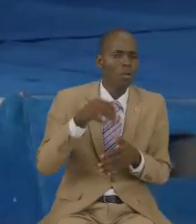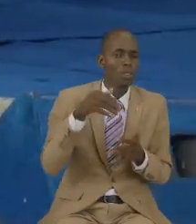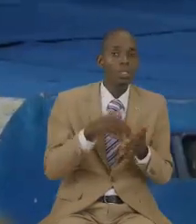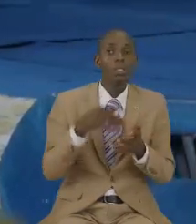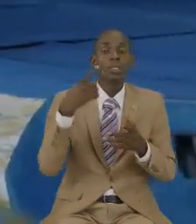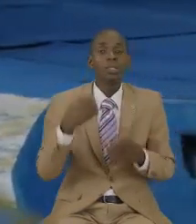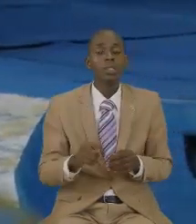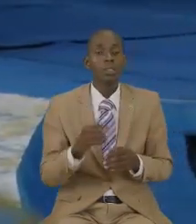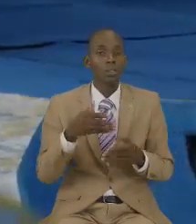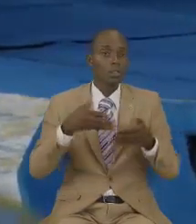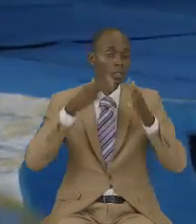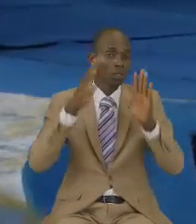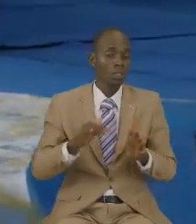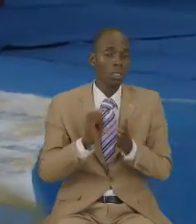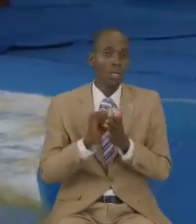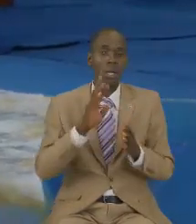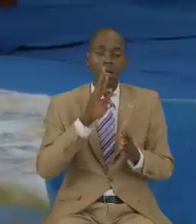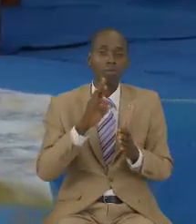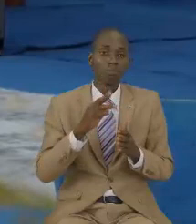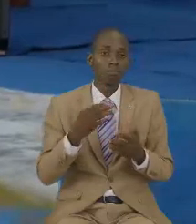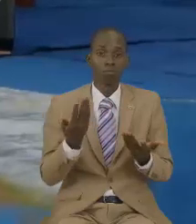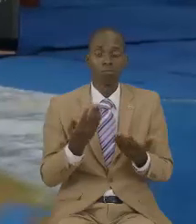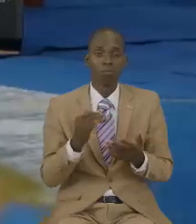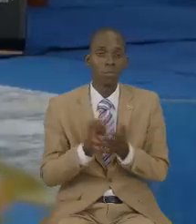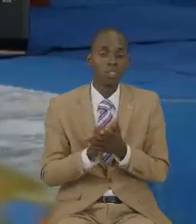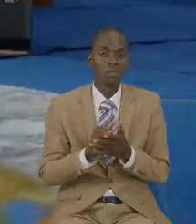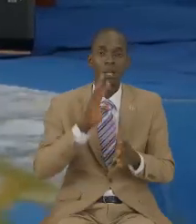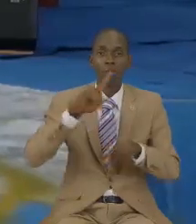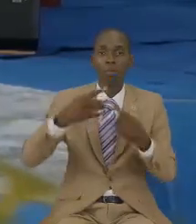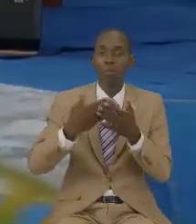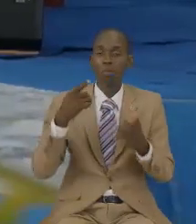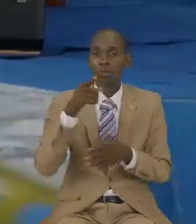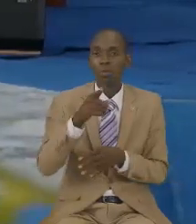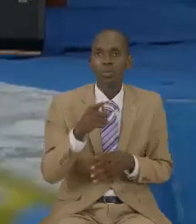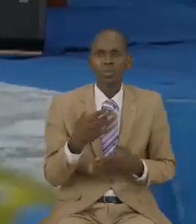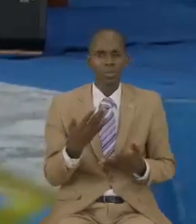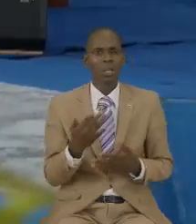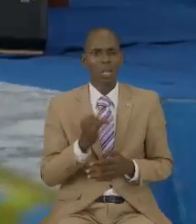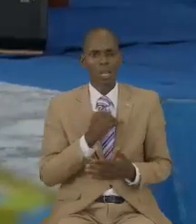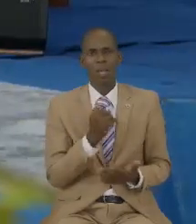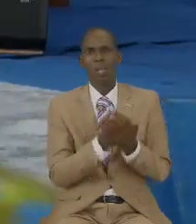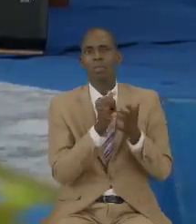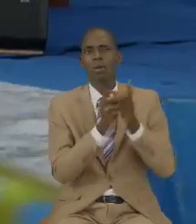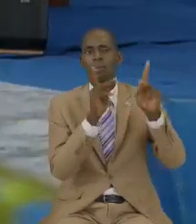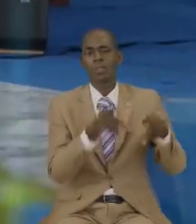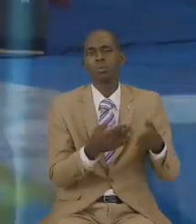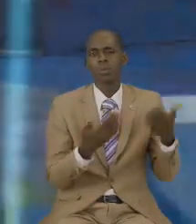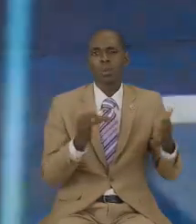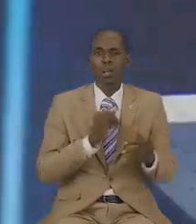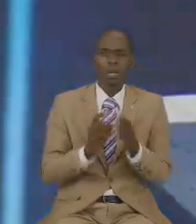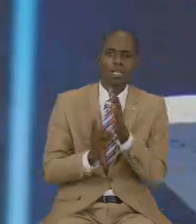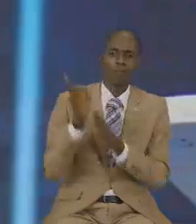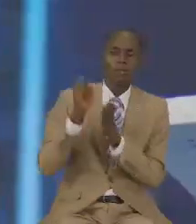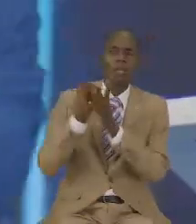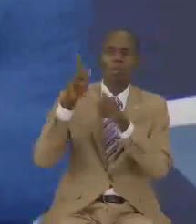are there. They say, I helped so and so, I enlightened so and so, I educated so and so, I developed so and so,